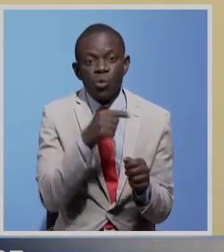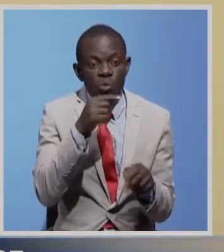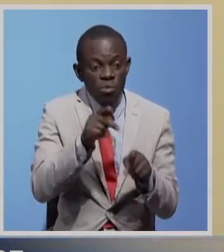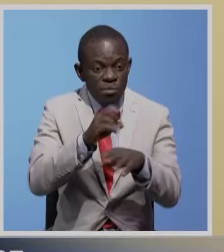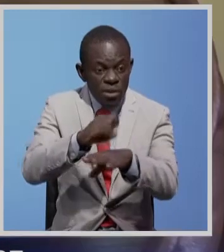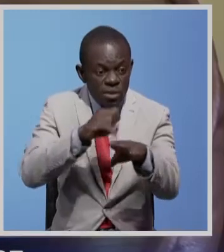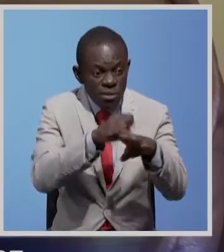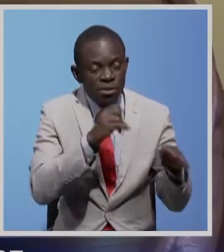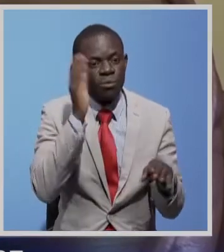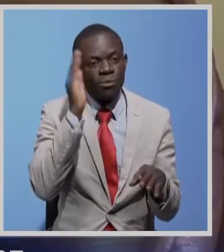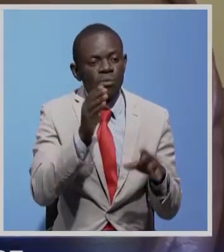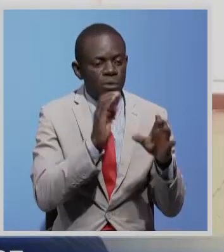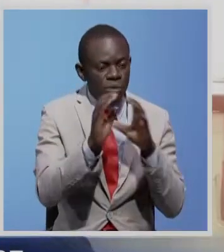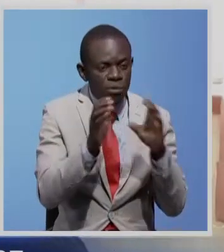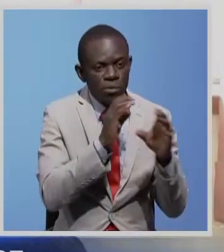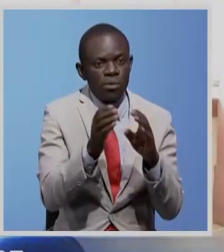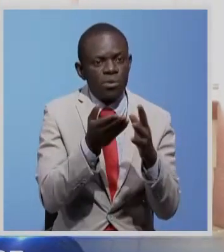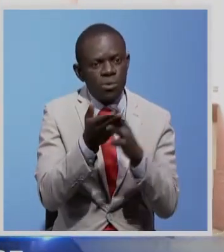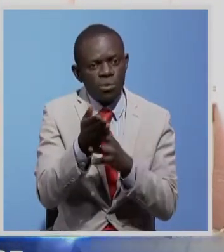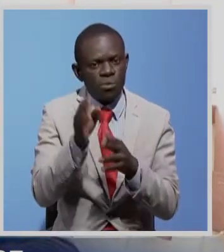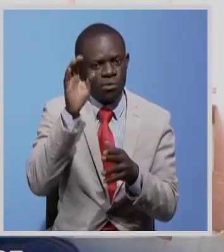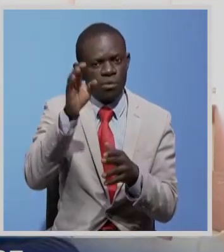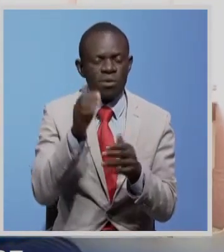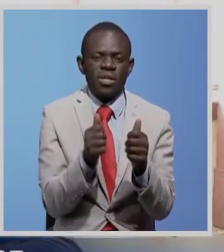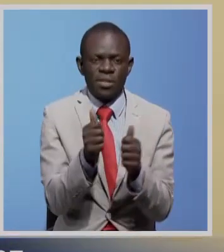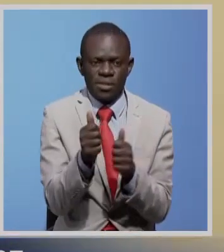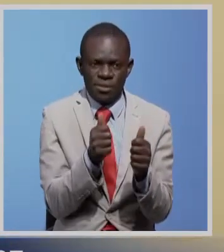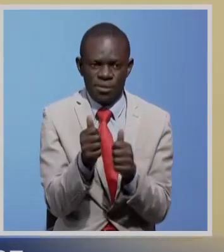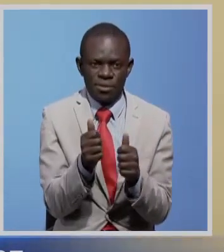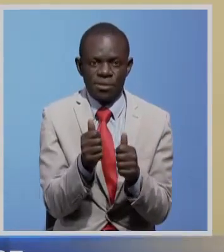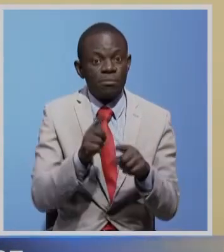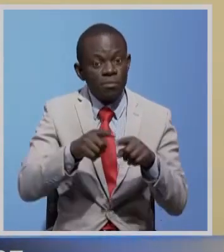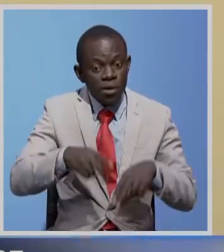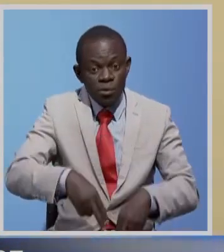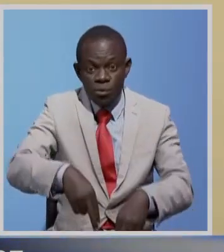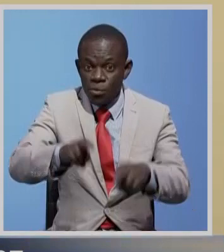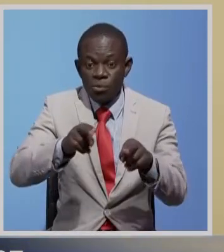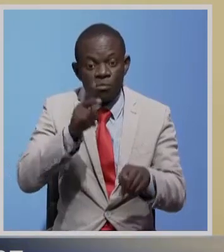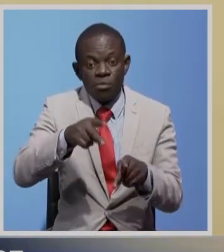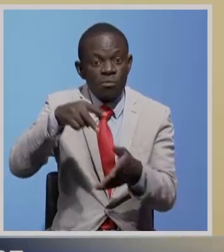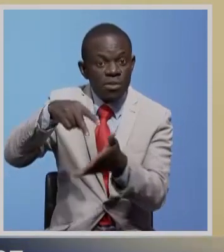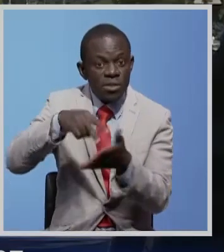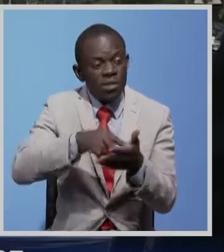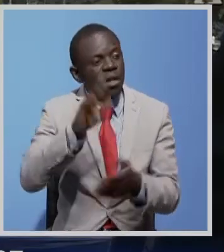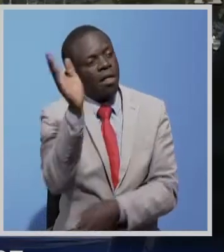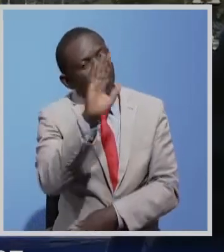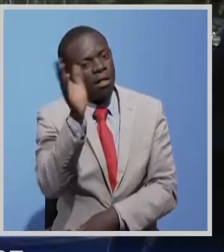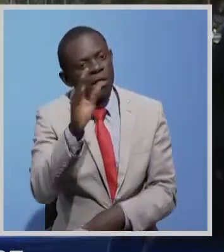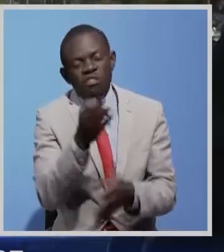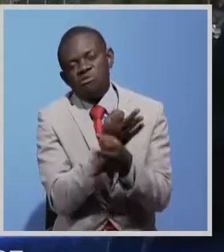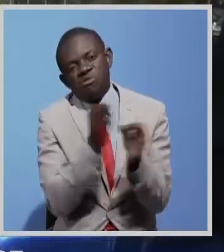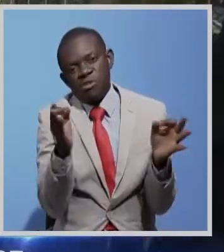admin and the participating districts. People are, however, free to line up on the streets to wave to the head of state.